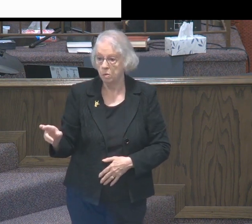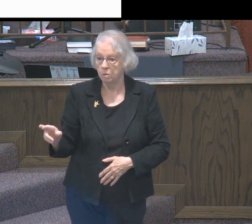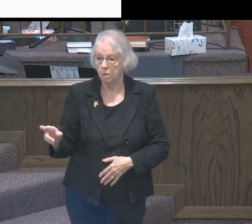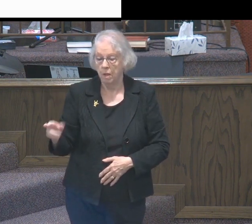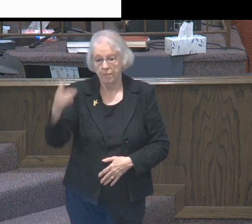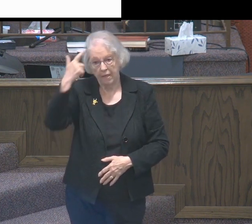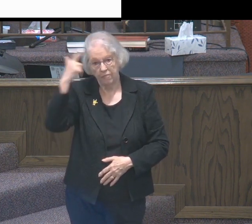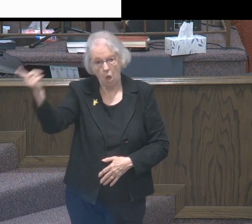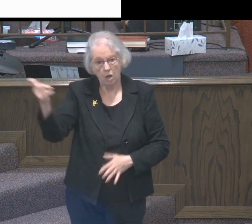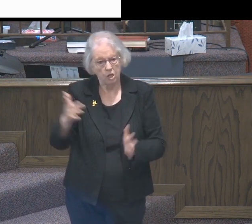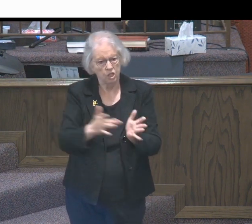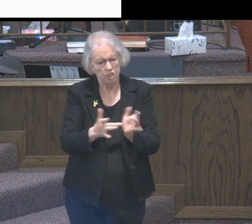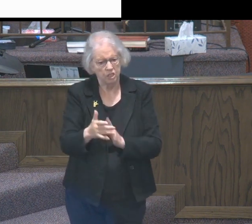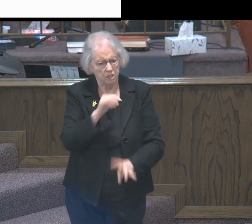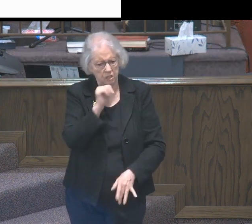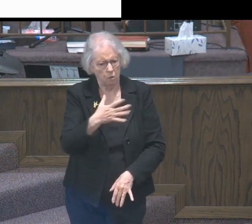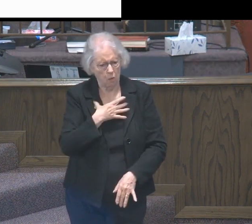Or